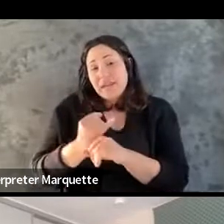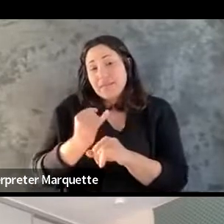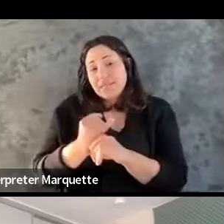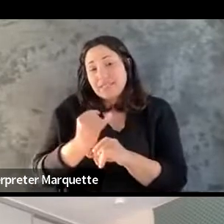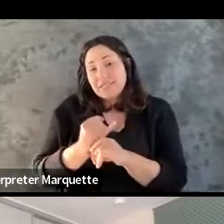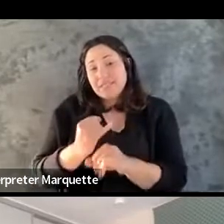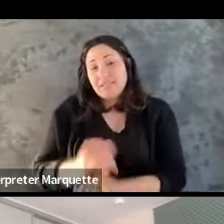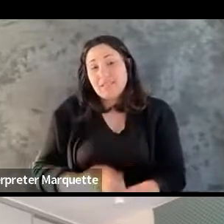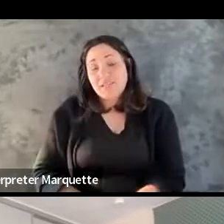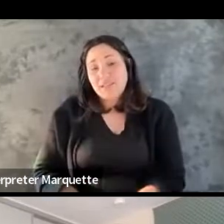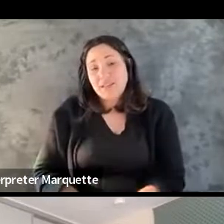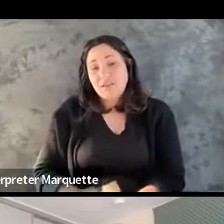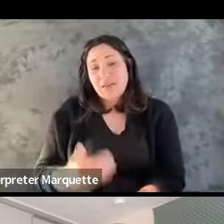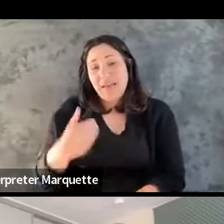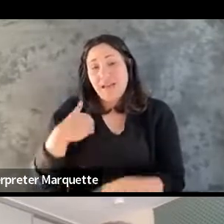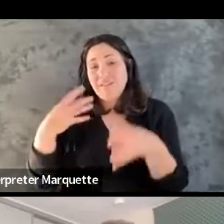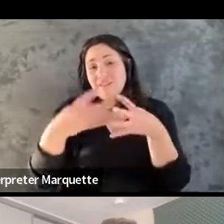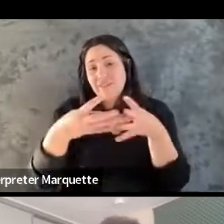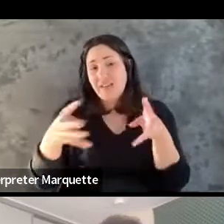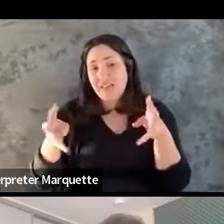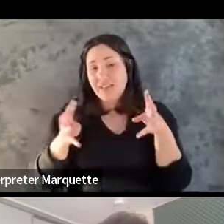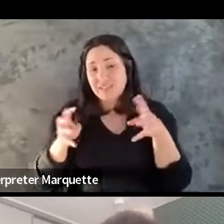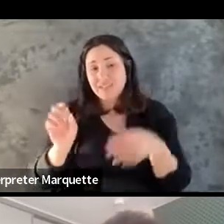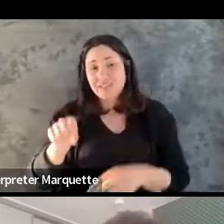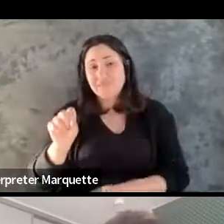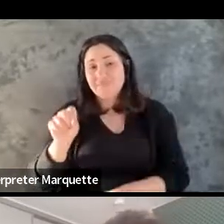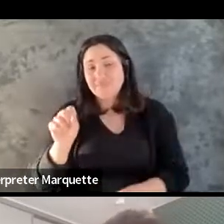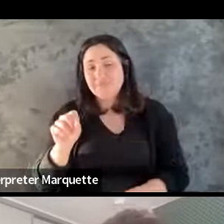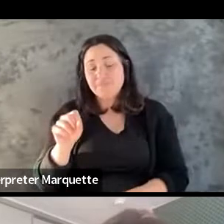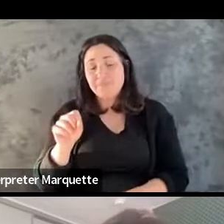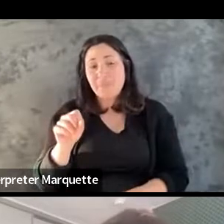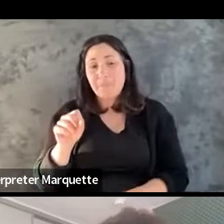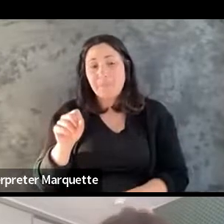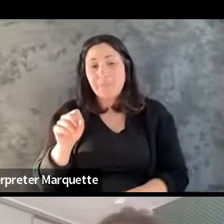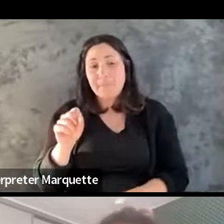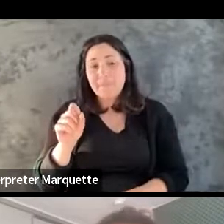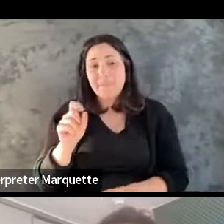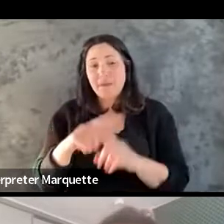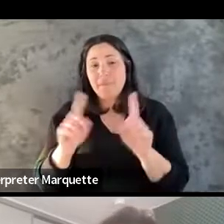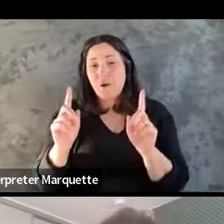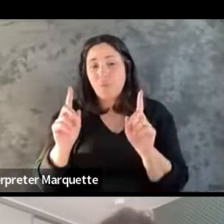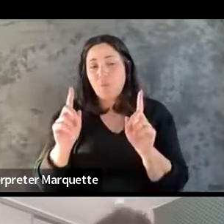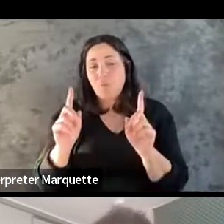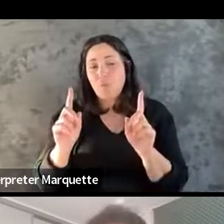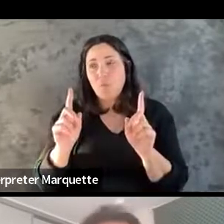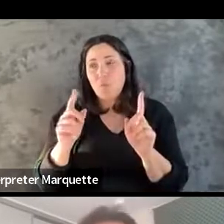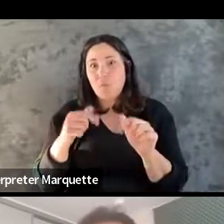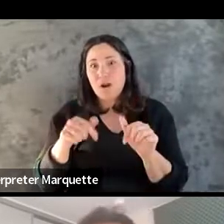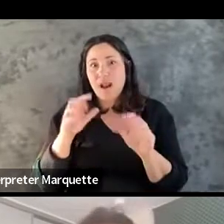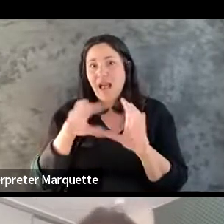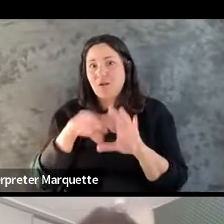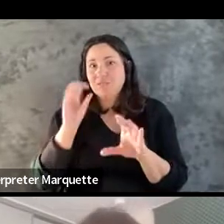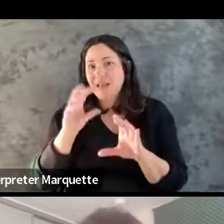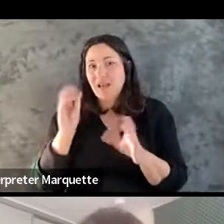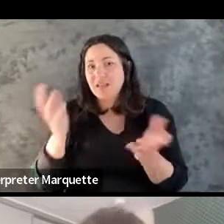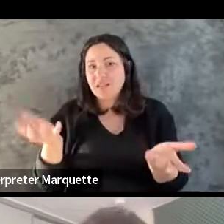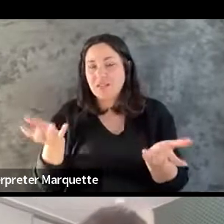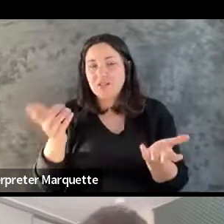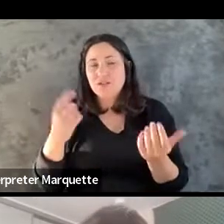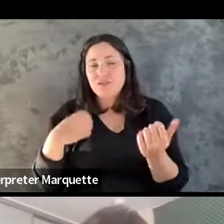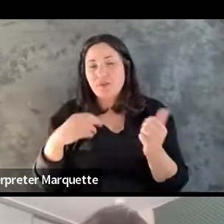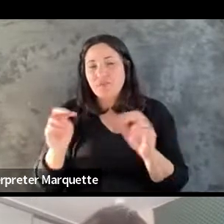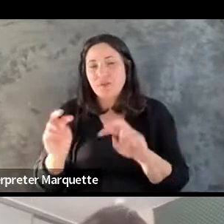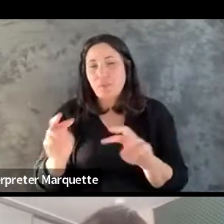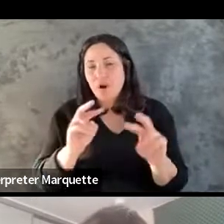have a fence around us, but we are outside. And so there's constant monitoring of what's going on